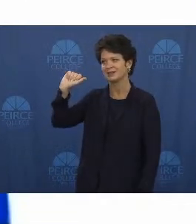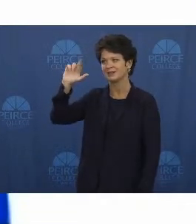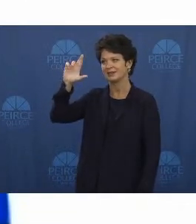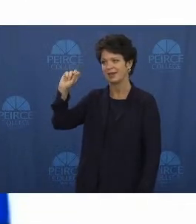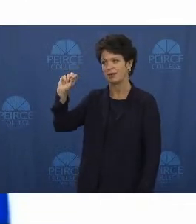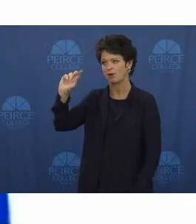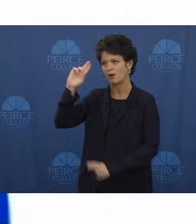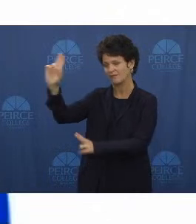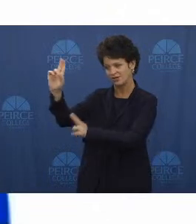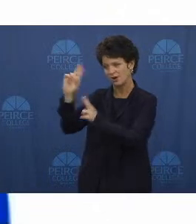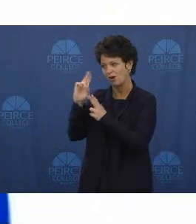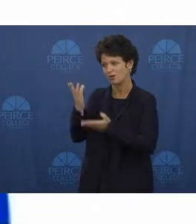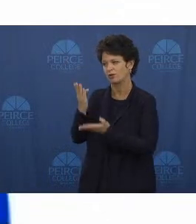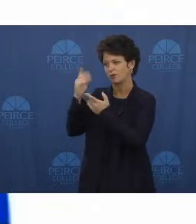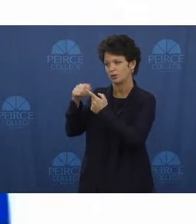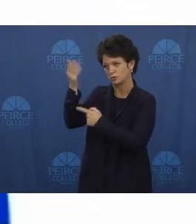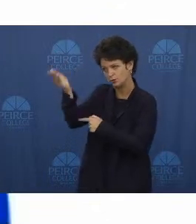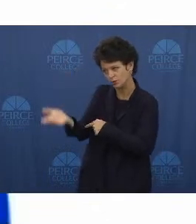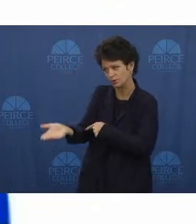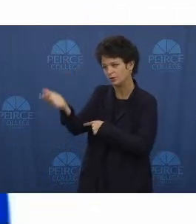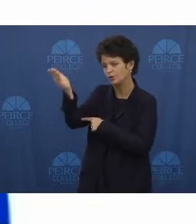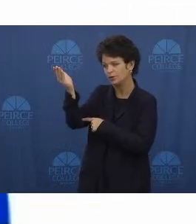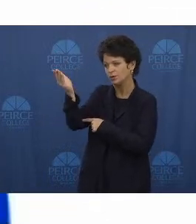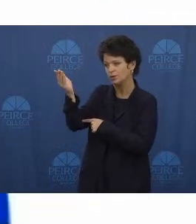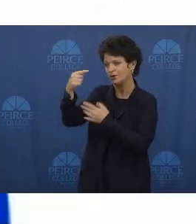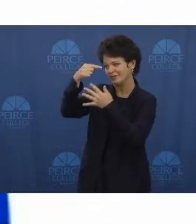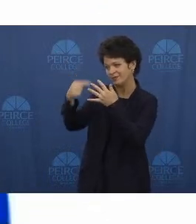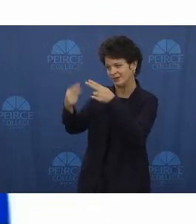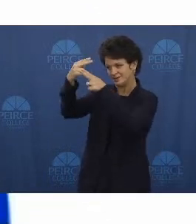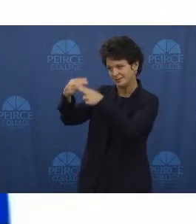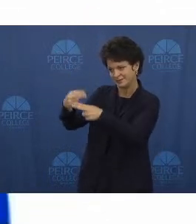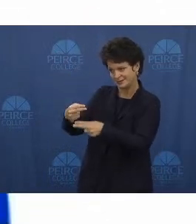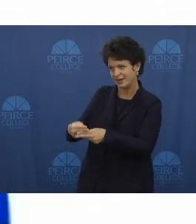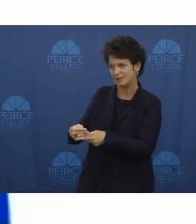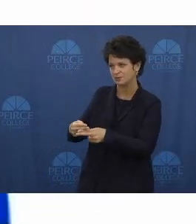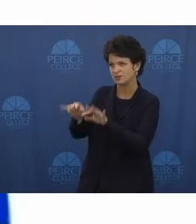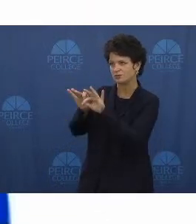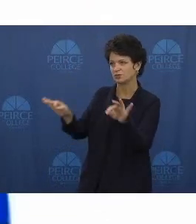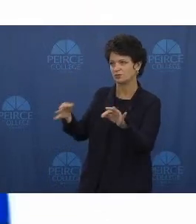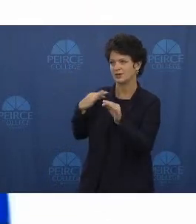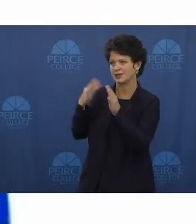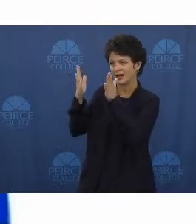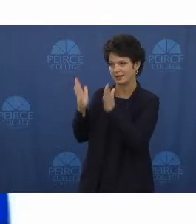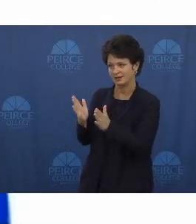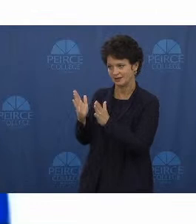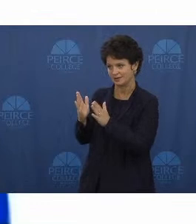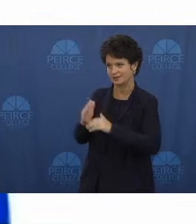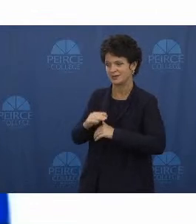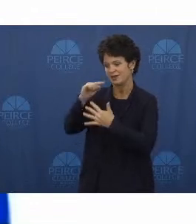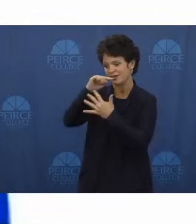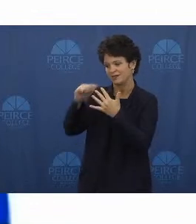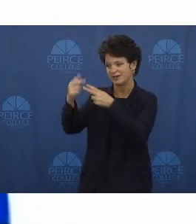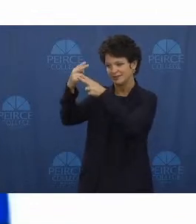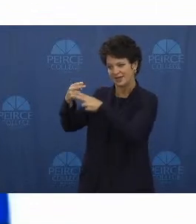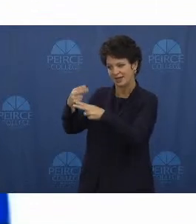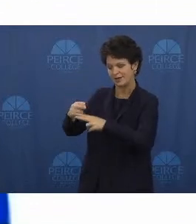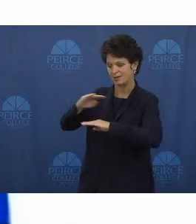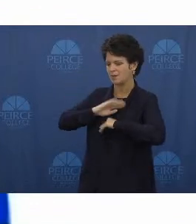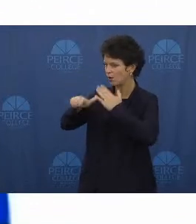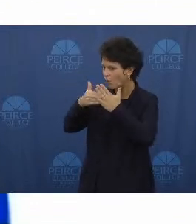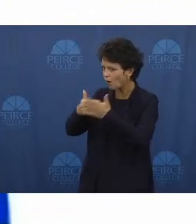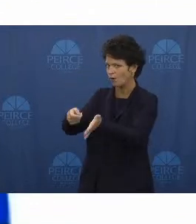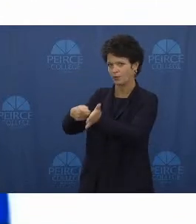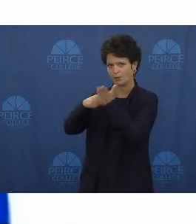the honor of recommending to you the following list of degree candidates. These candidates have met all